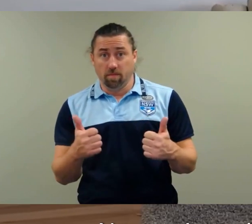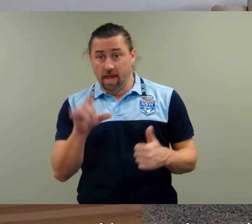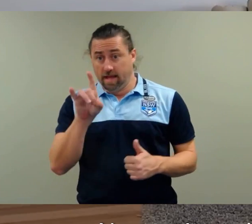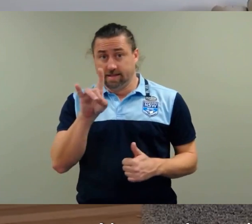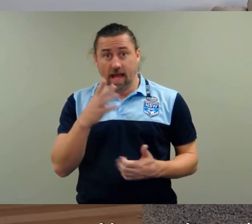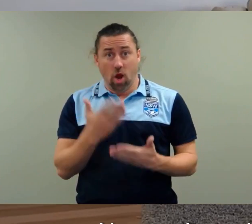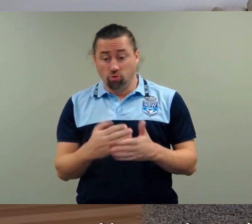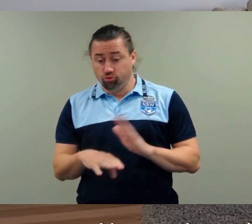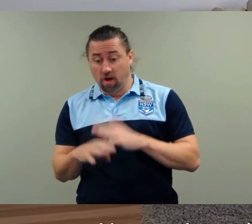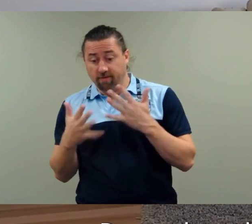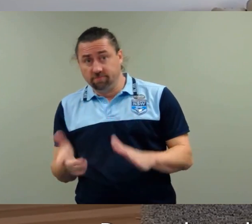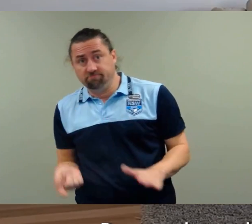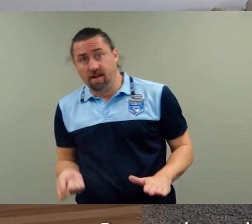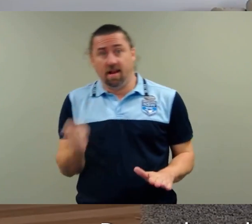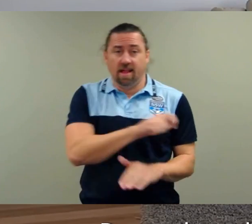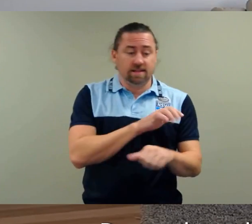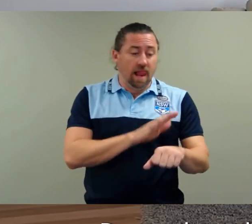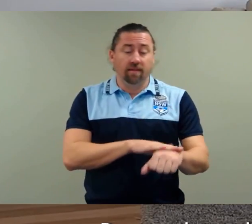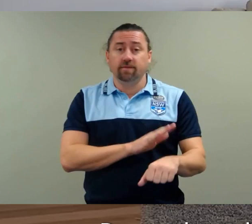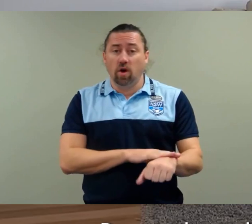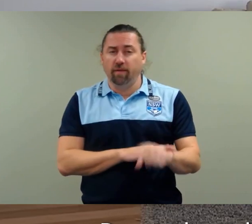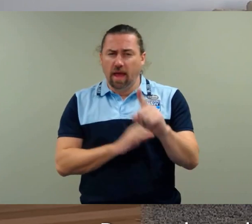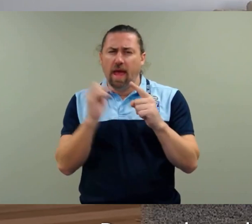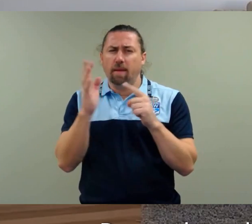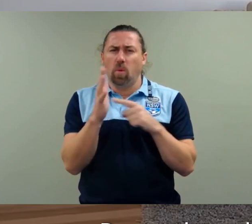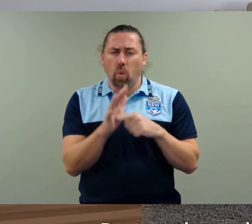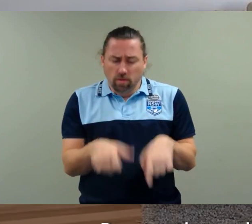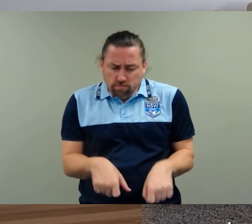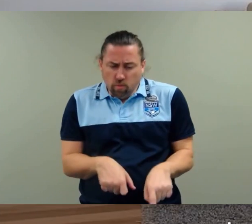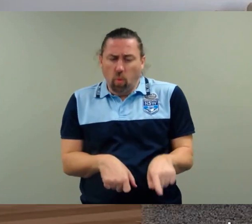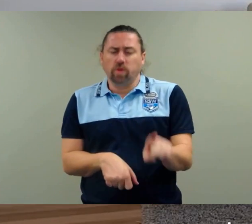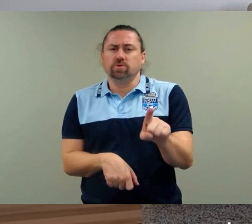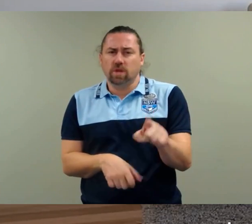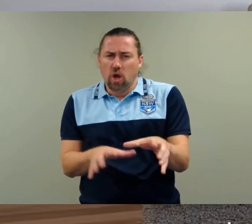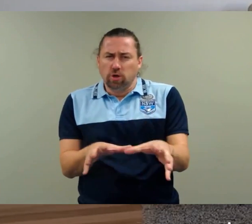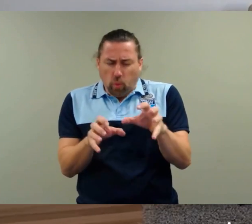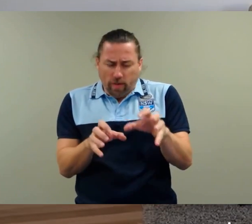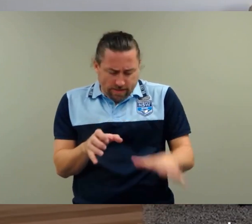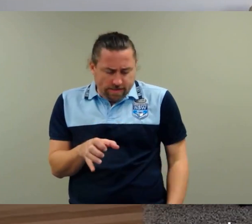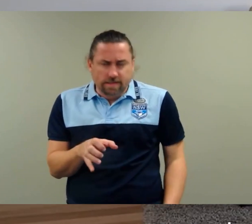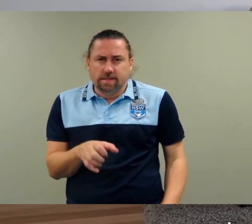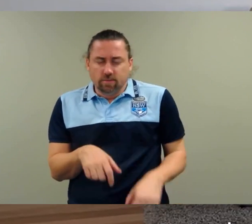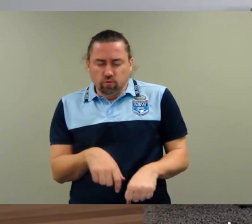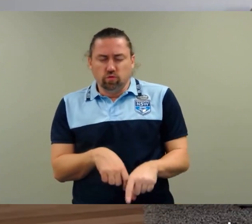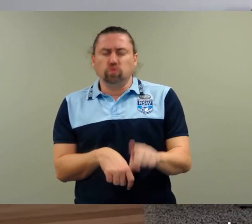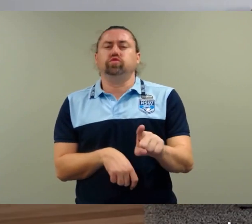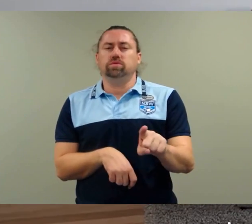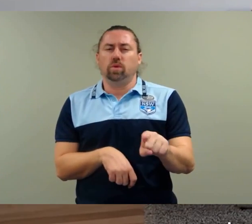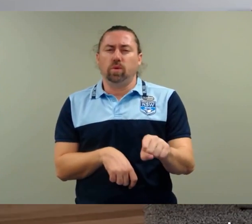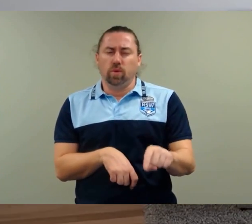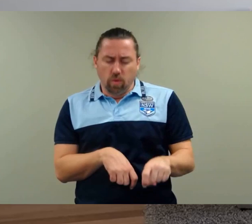Now we're going to switch over to our left leg. Remember, when you're extending your leg out, squeeze the muscle at the top of your